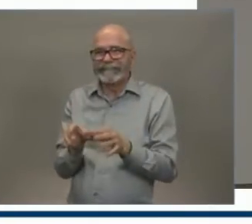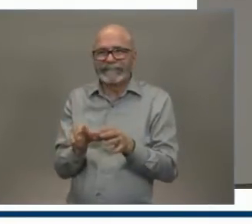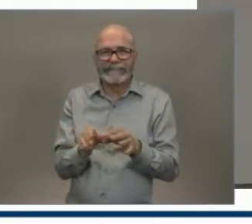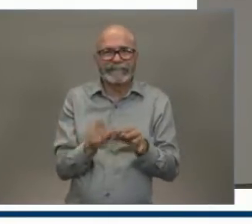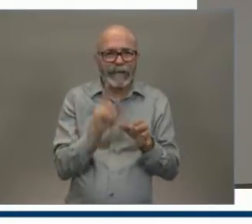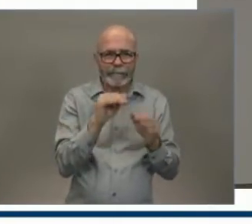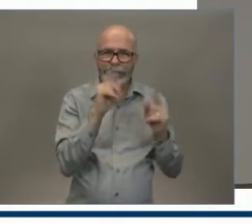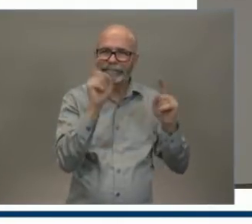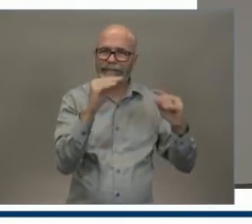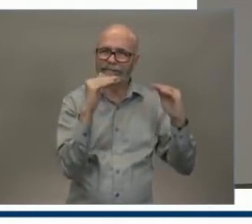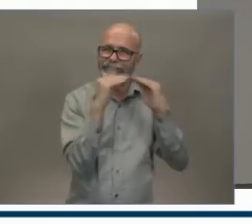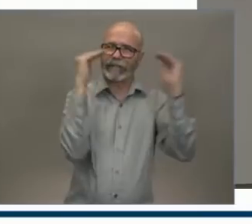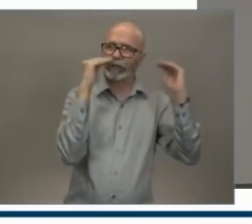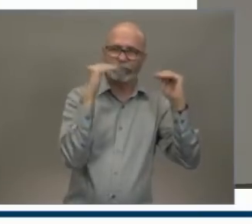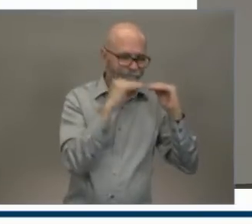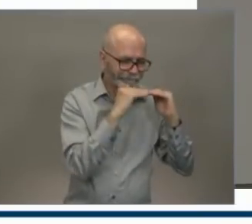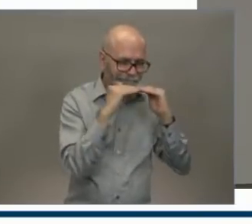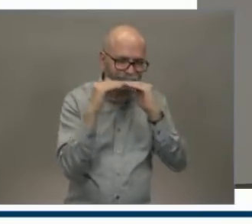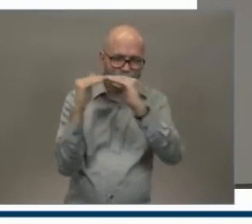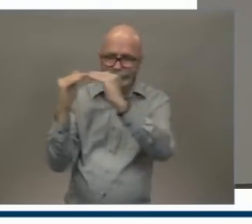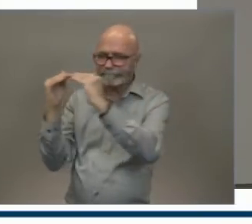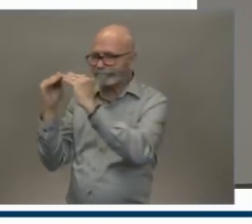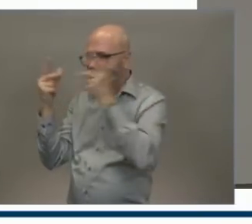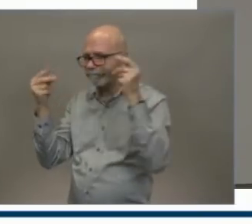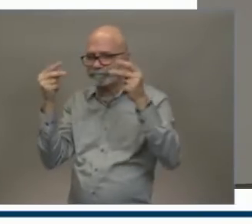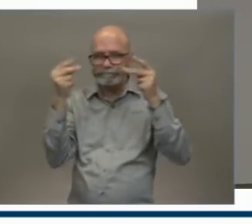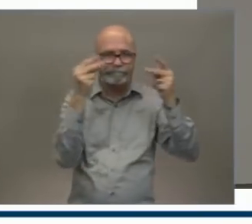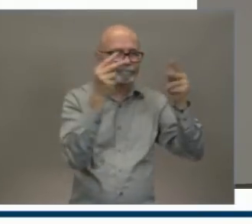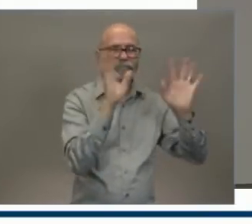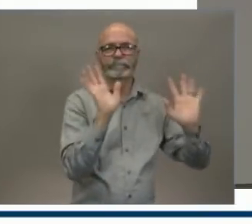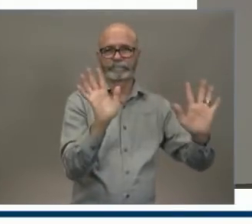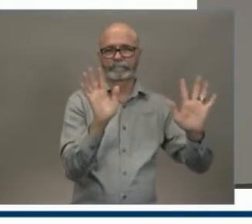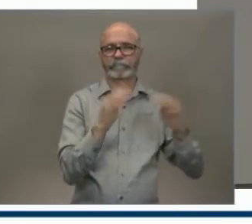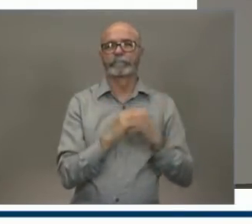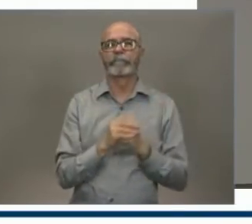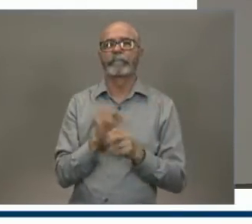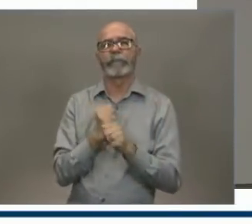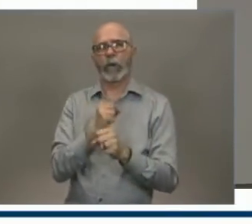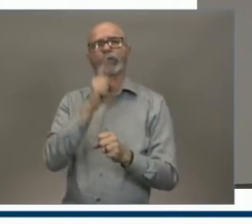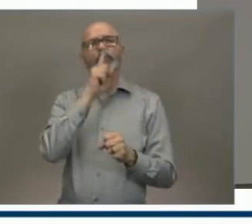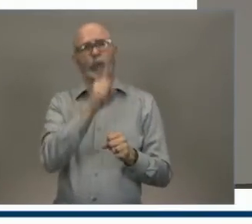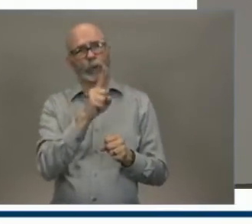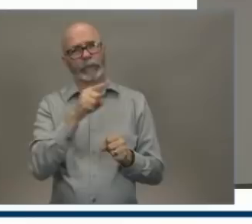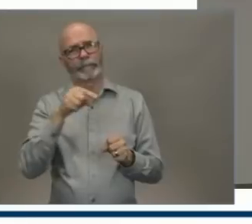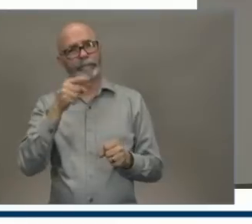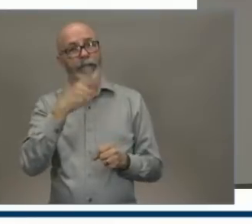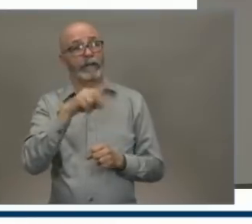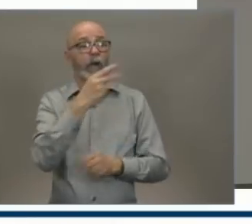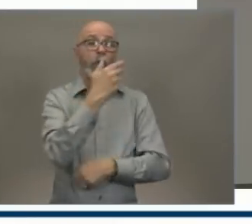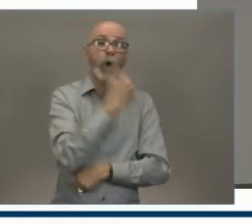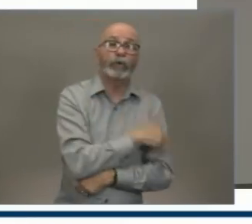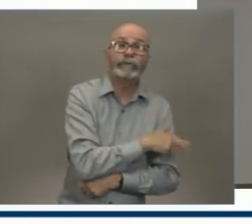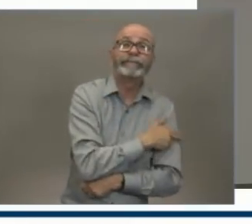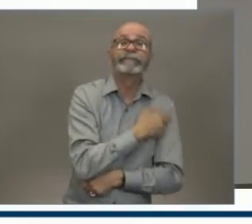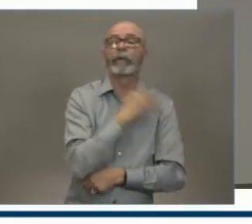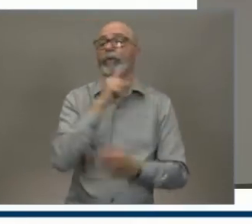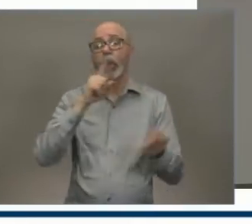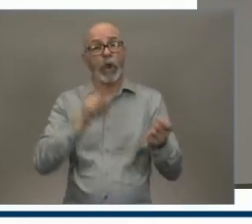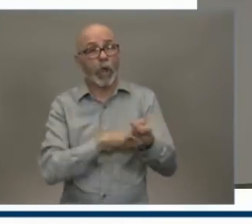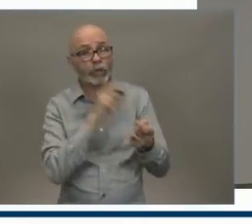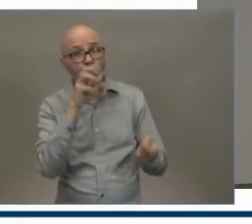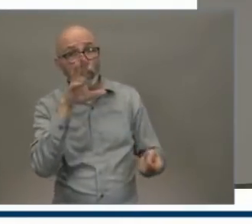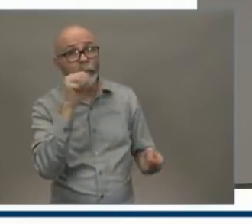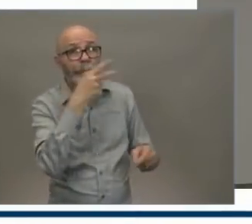our different clinic or our existing the vaccination sites, whether they're hospital-based or long-term care. We